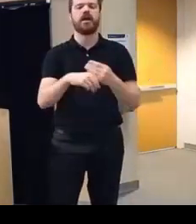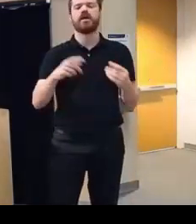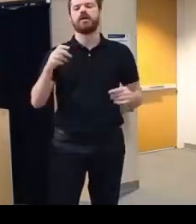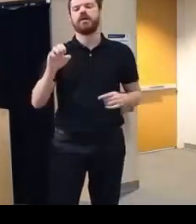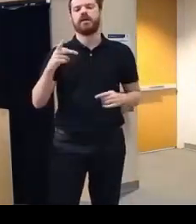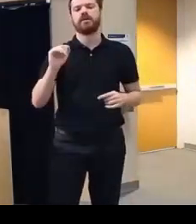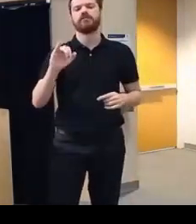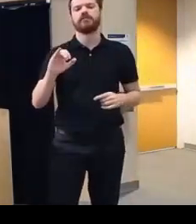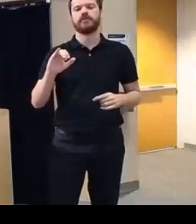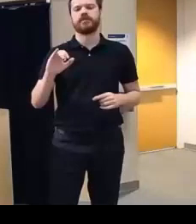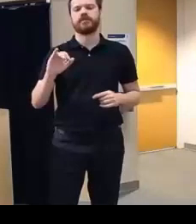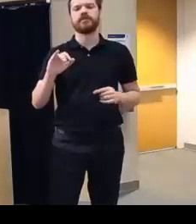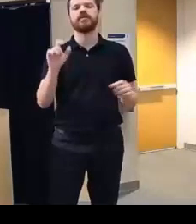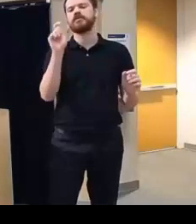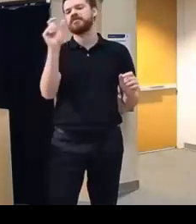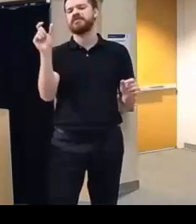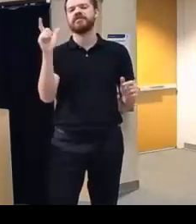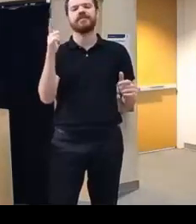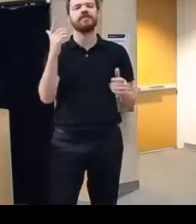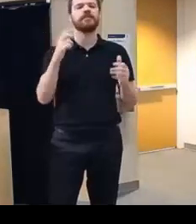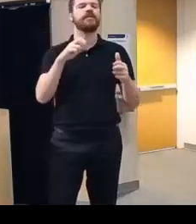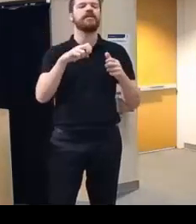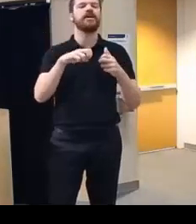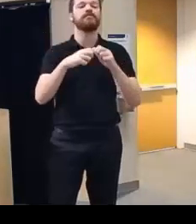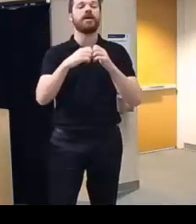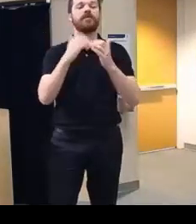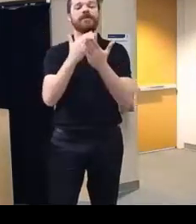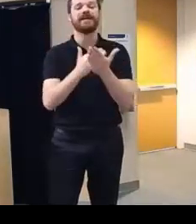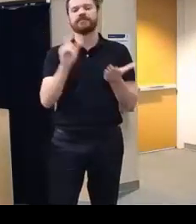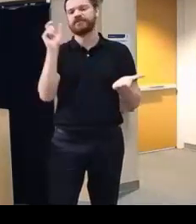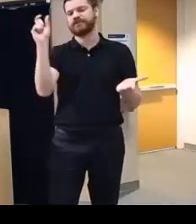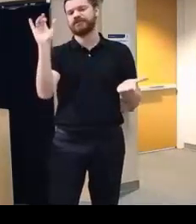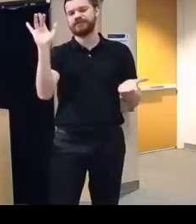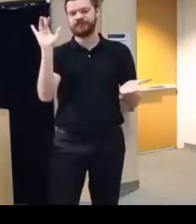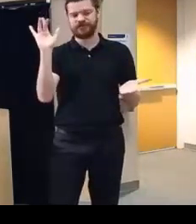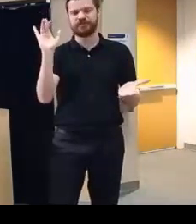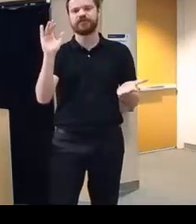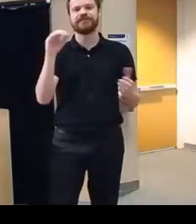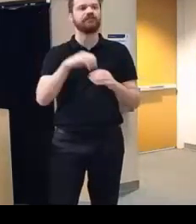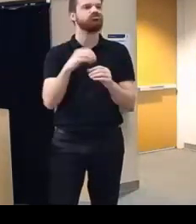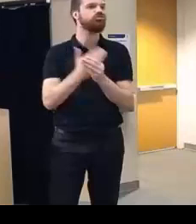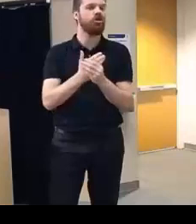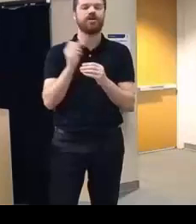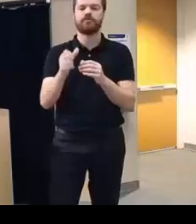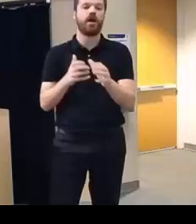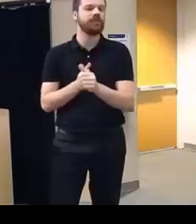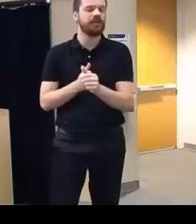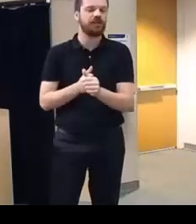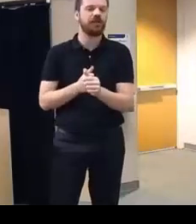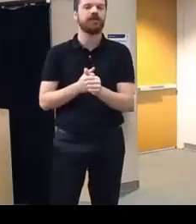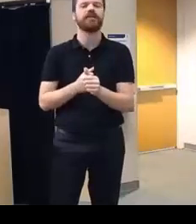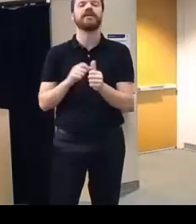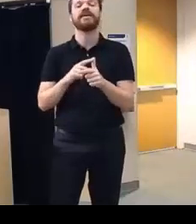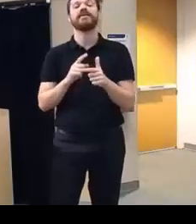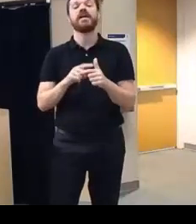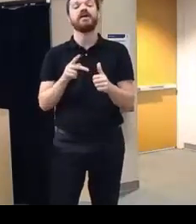little section right next to the sidebar summary or the problem list for patient priorities. It would live in the chart. It could be updated, and it could be